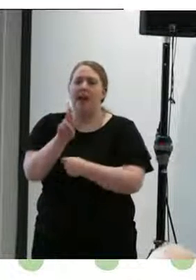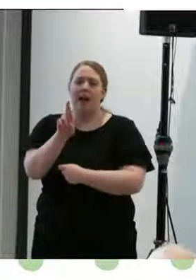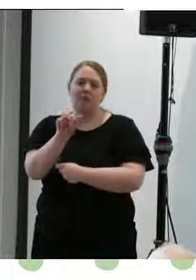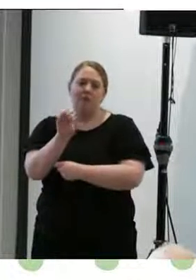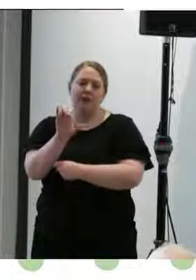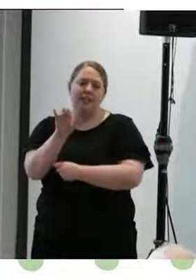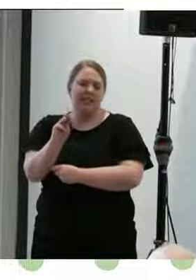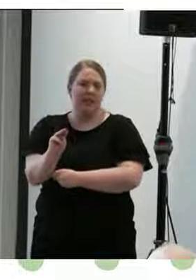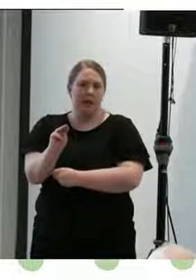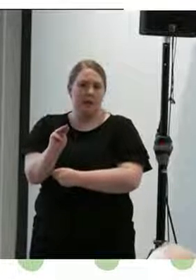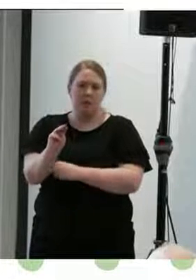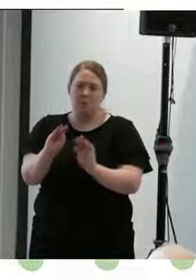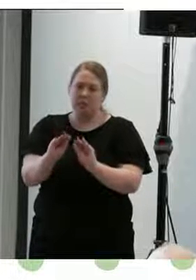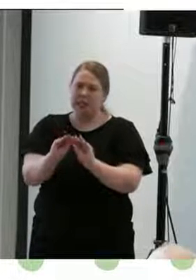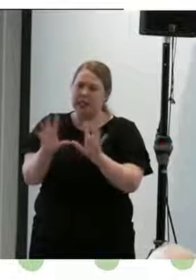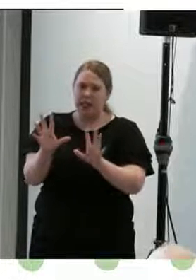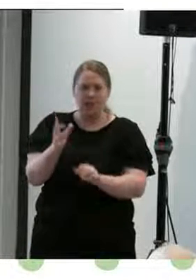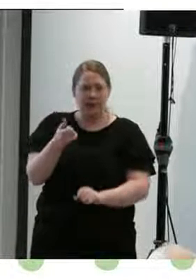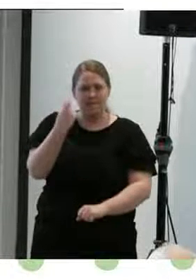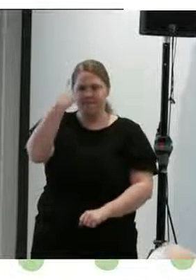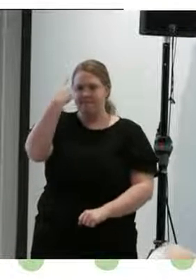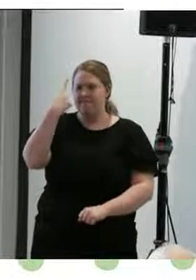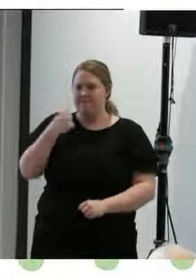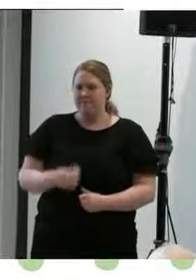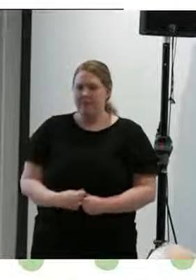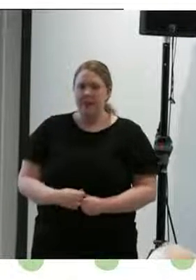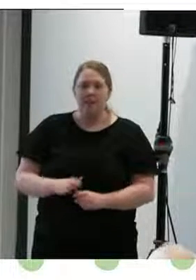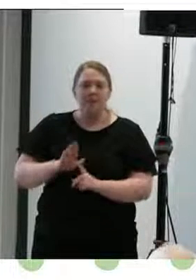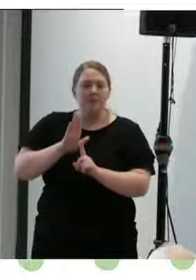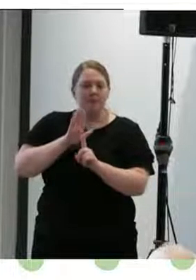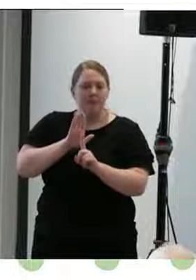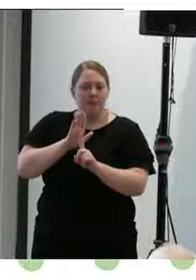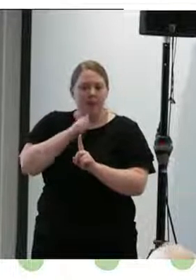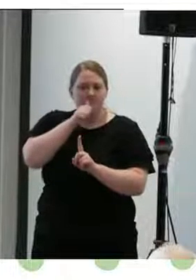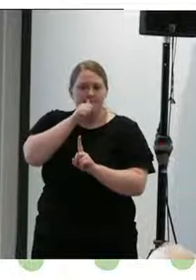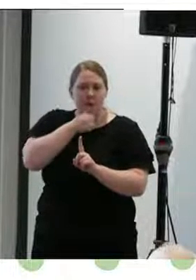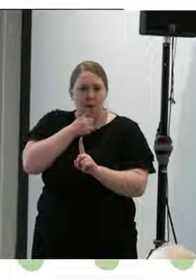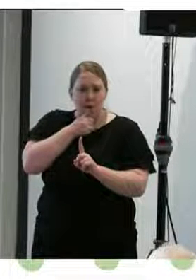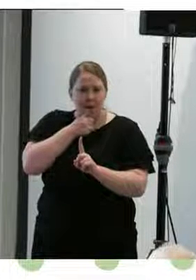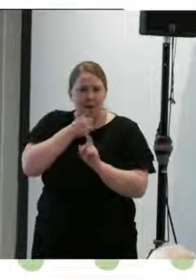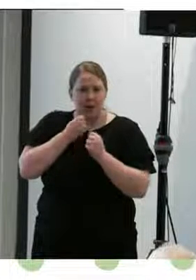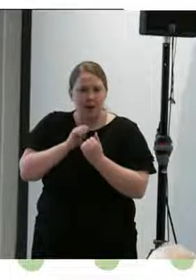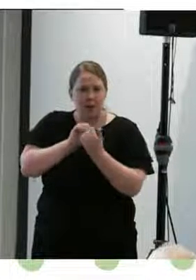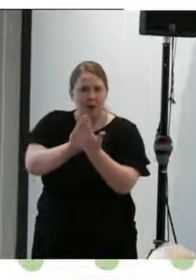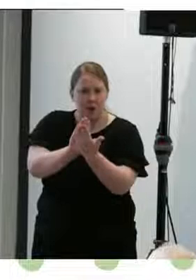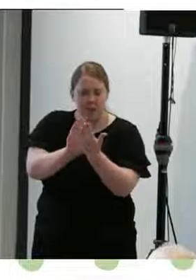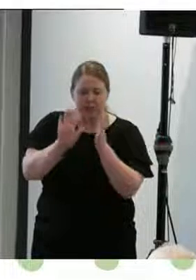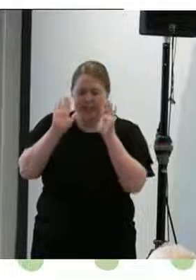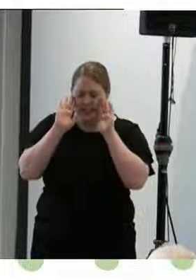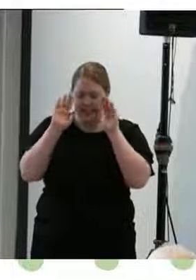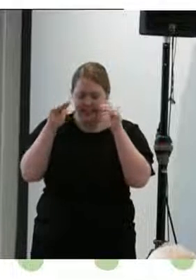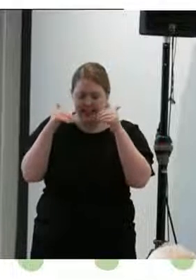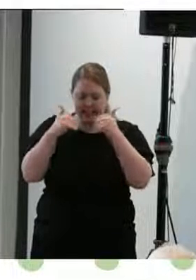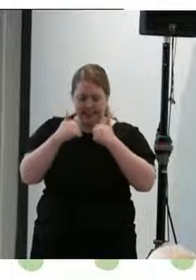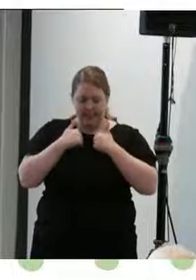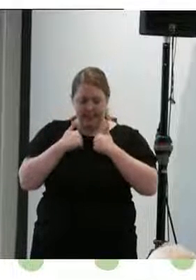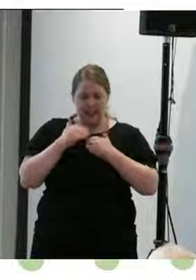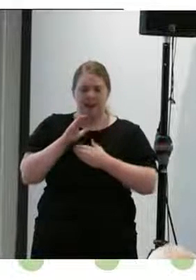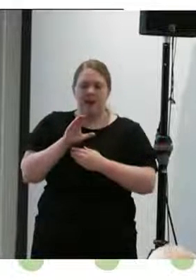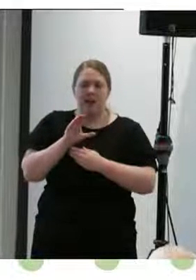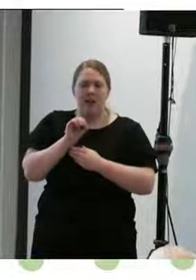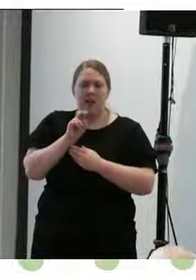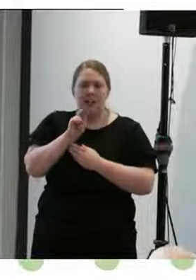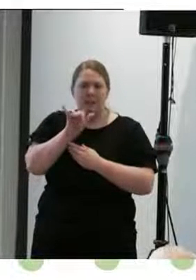and unforgiving clarity. But their coping strategies also turned inward, so to conspiracy theories and